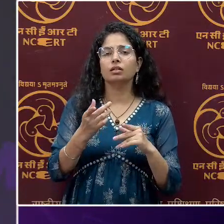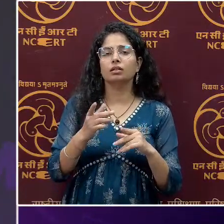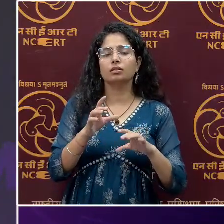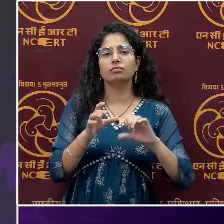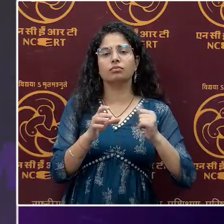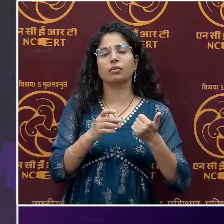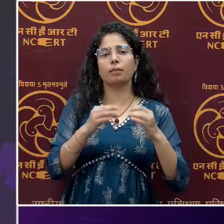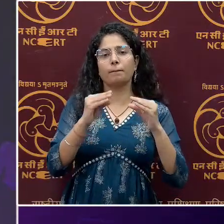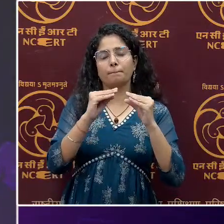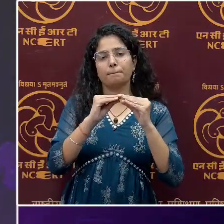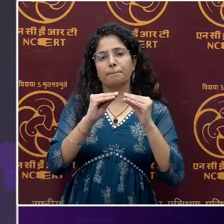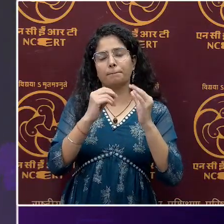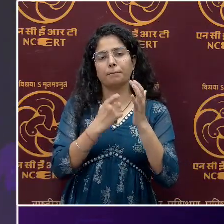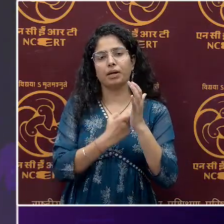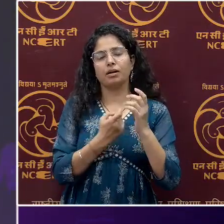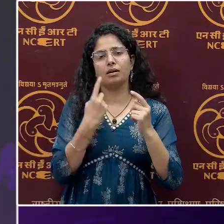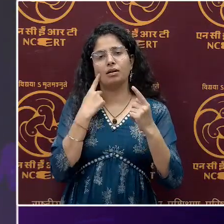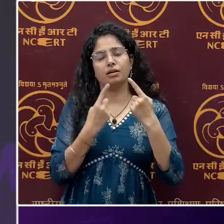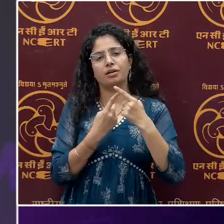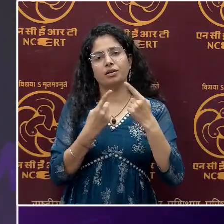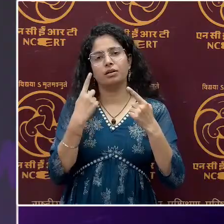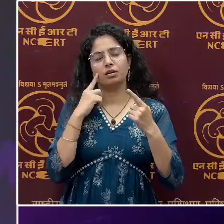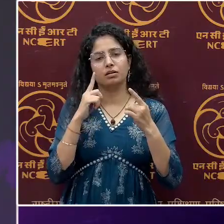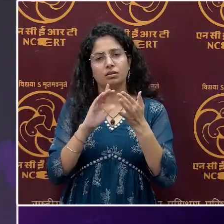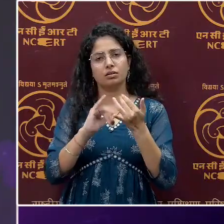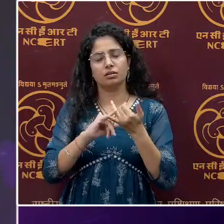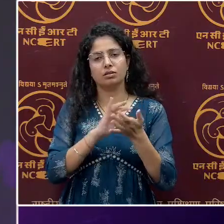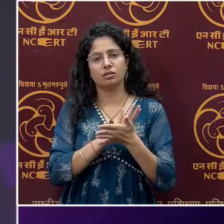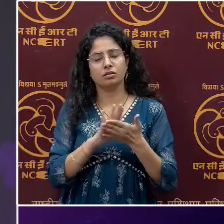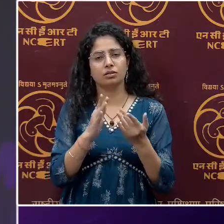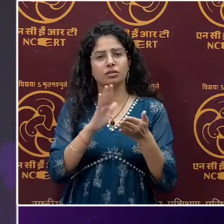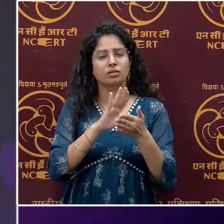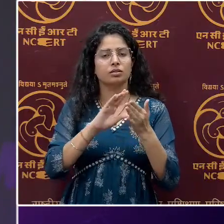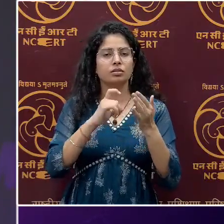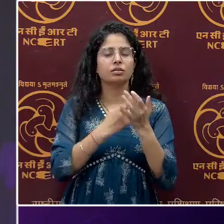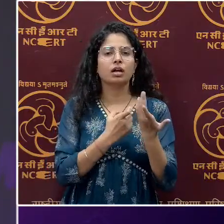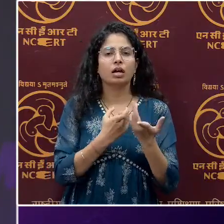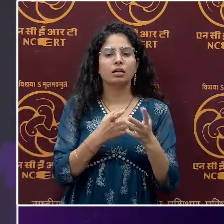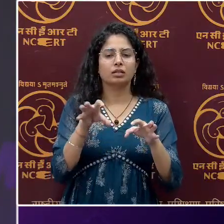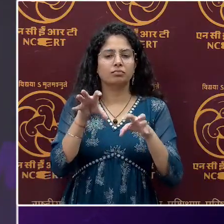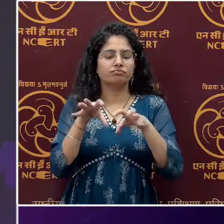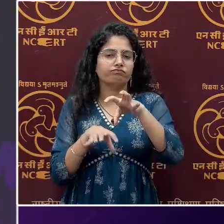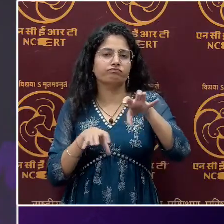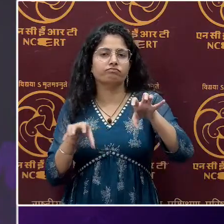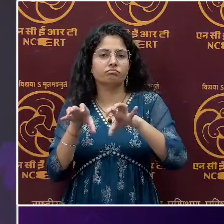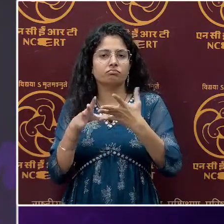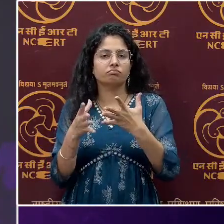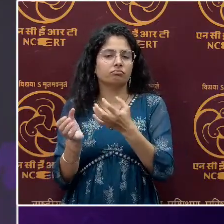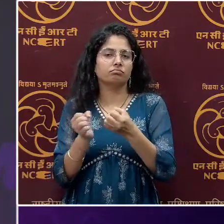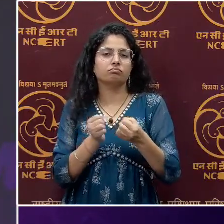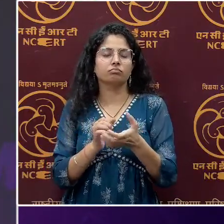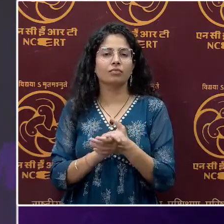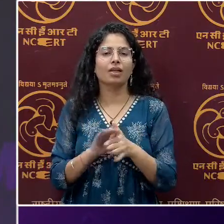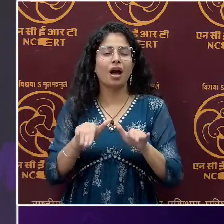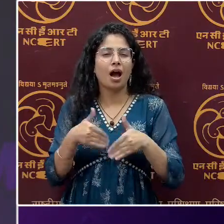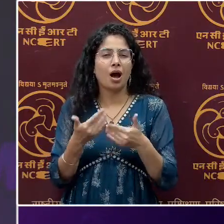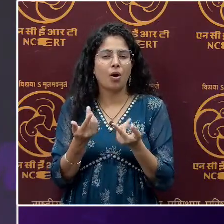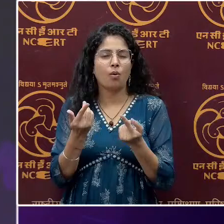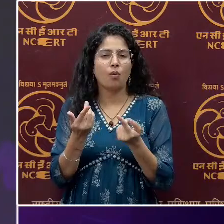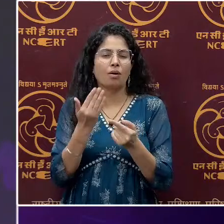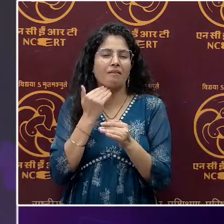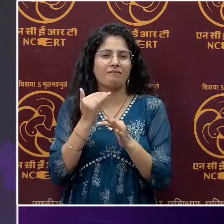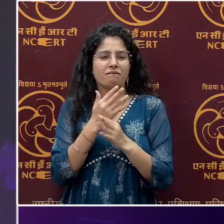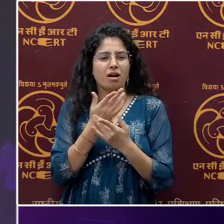in the pretext of trading. Yeah. And eventually they ended up colonizing us. Yes. And why they